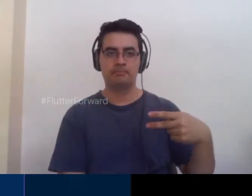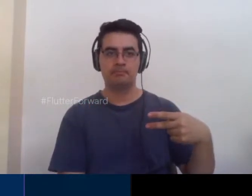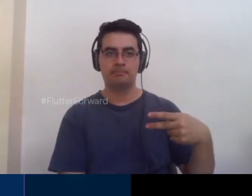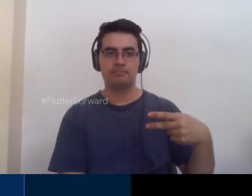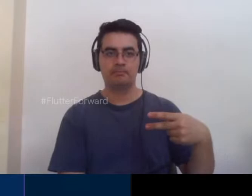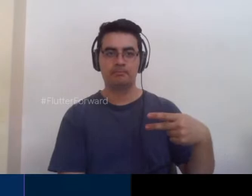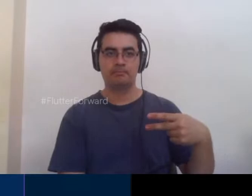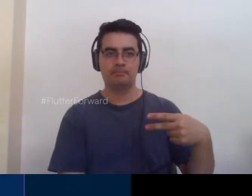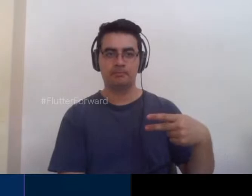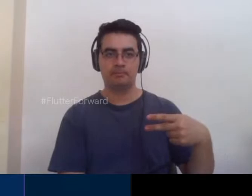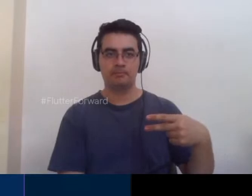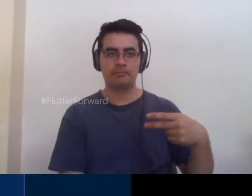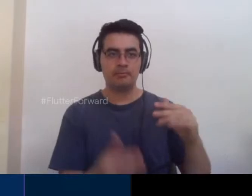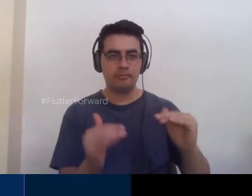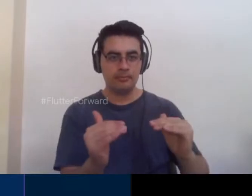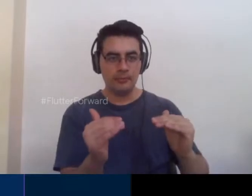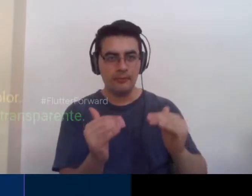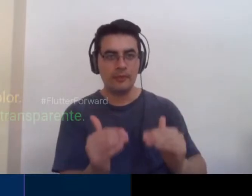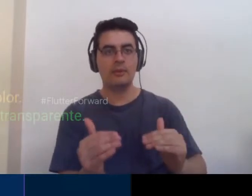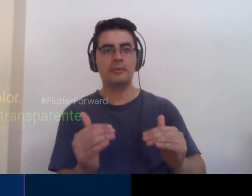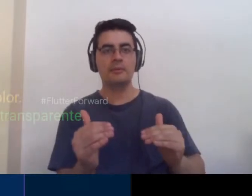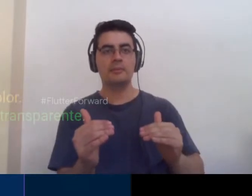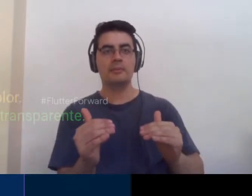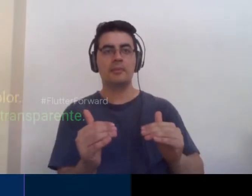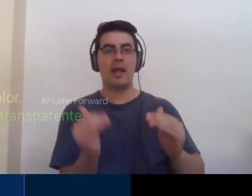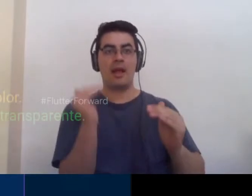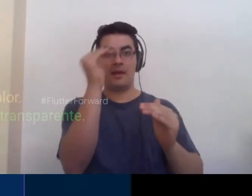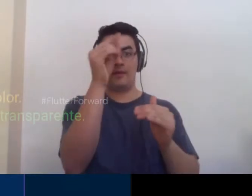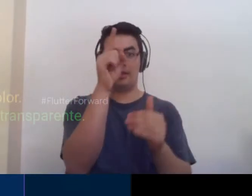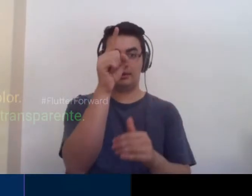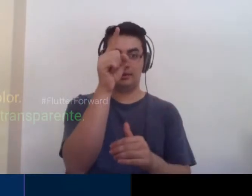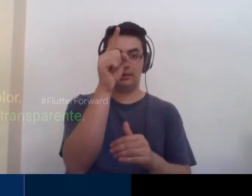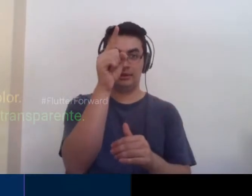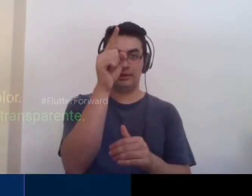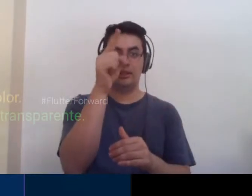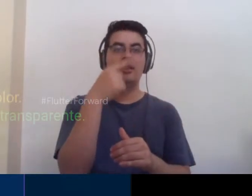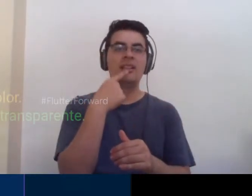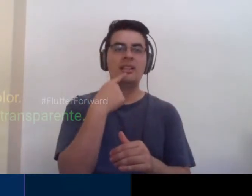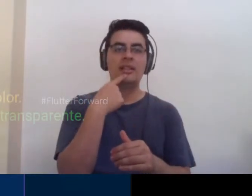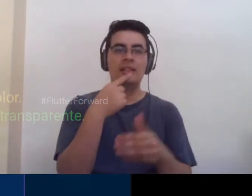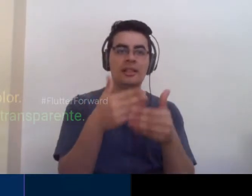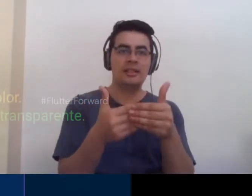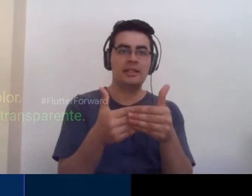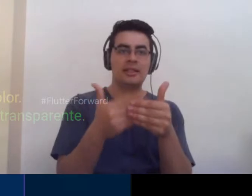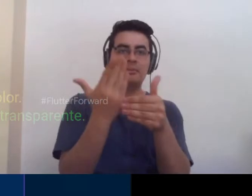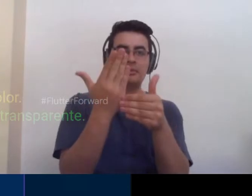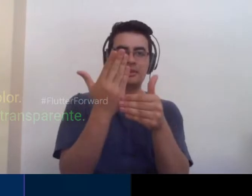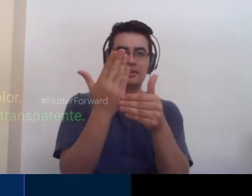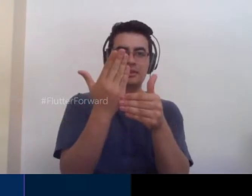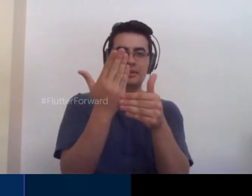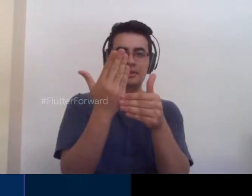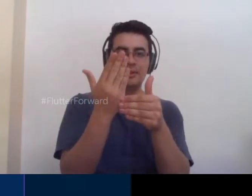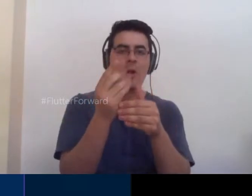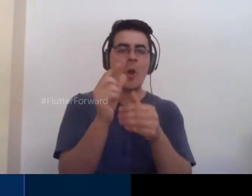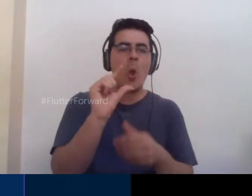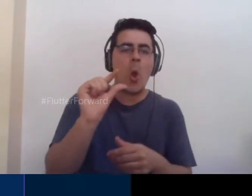Higher up, we've set those variables to our start settings, small size and transparent